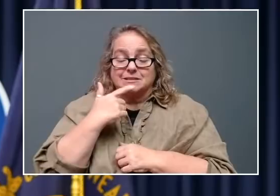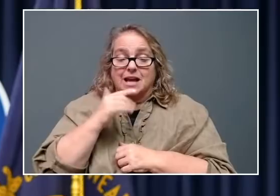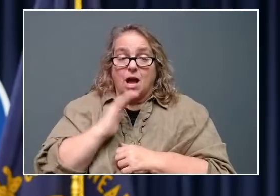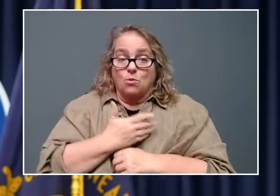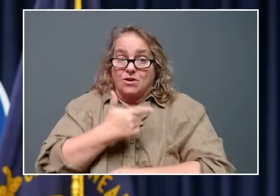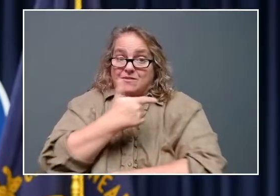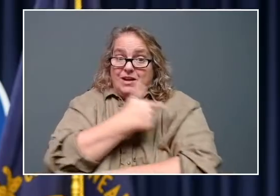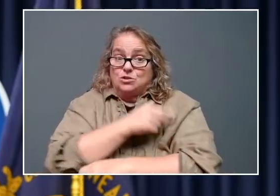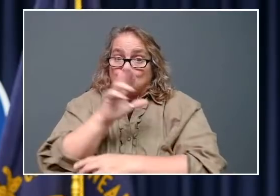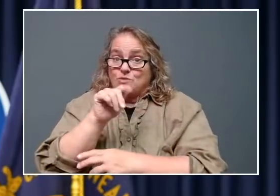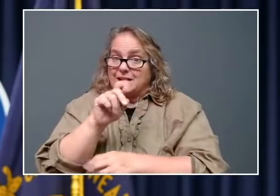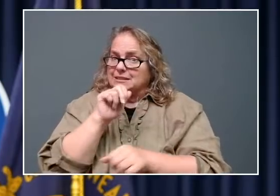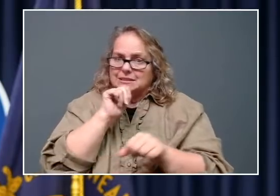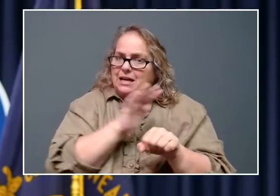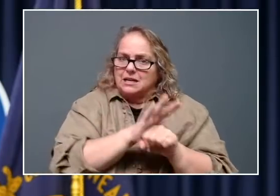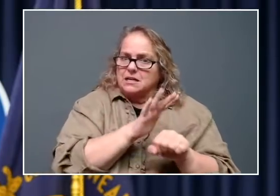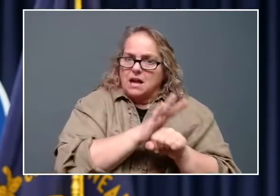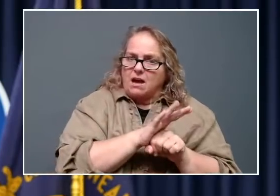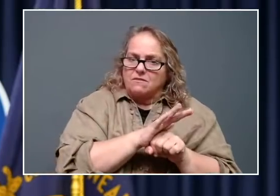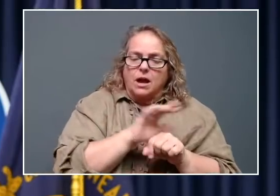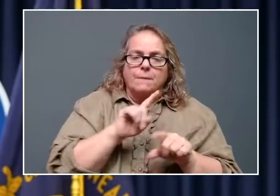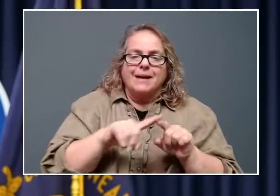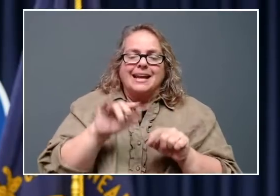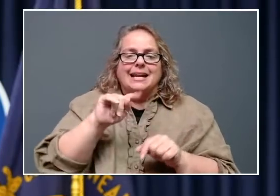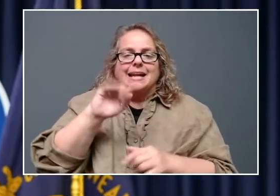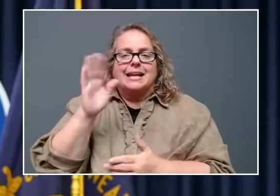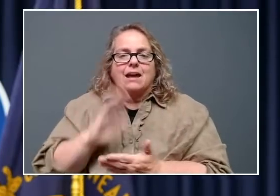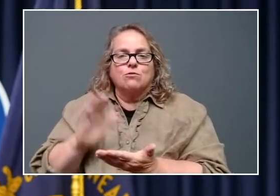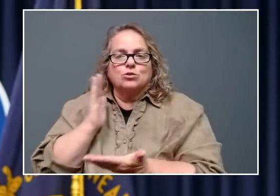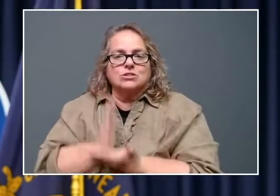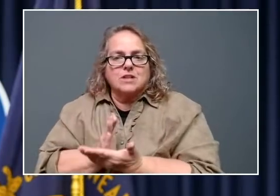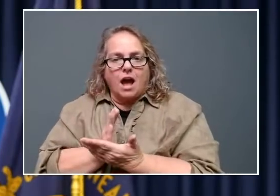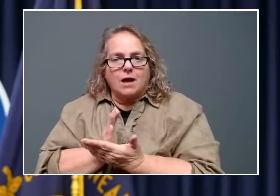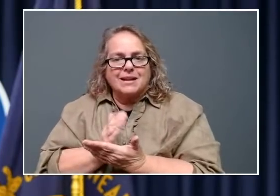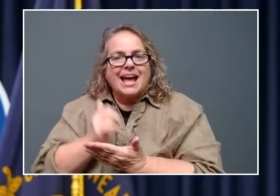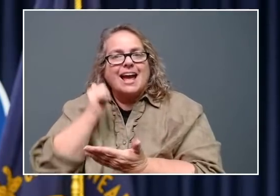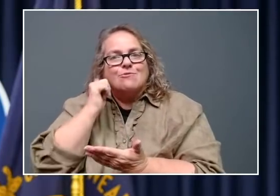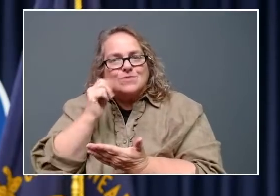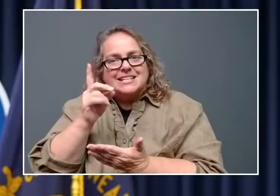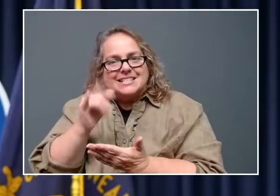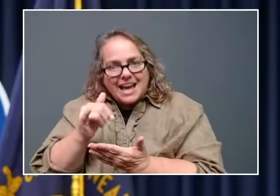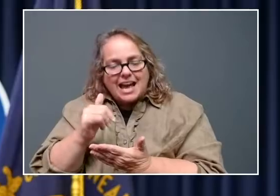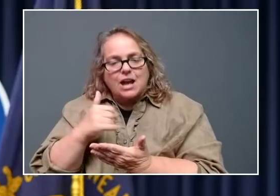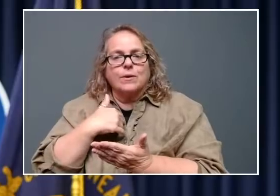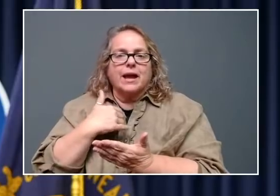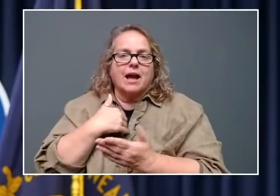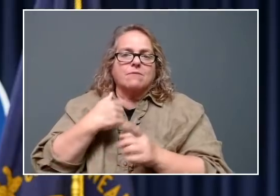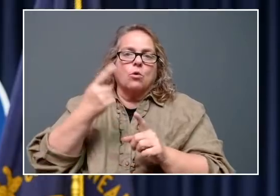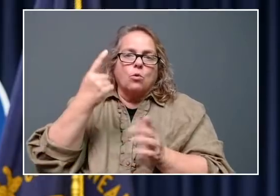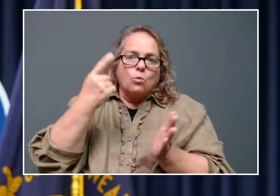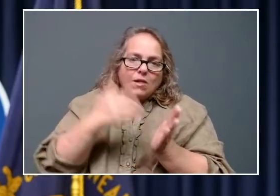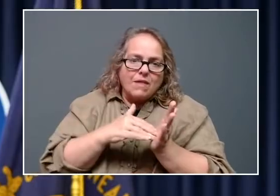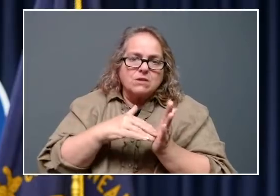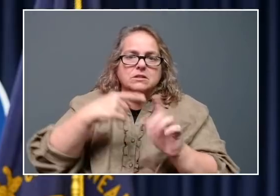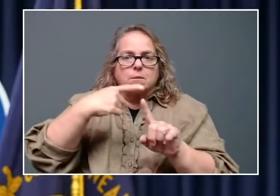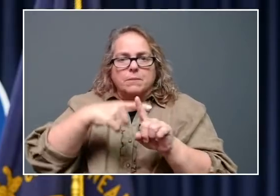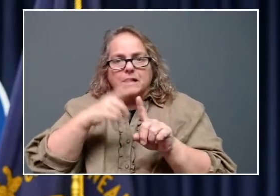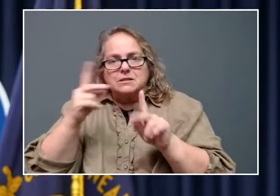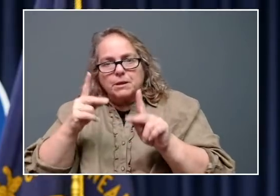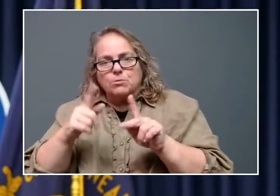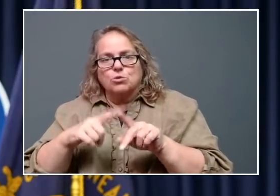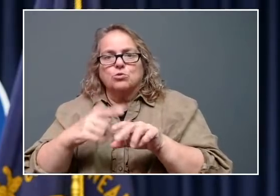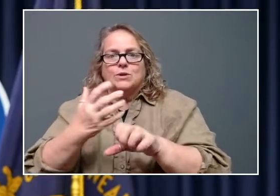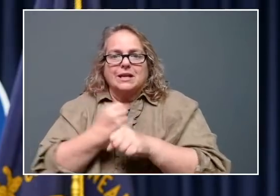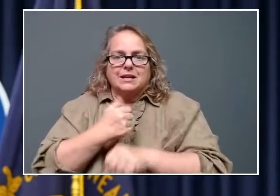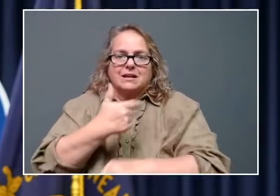enough, it's never stopped, right? Every single day we've had 1,000+ people choose to get vaccinated for the first